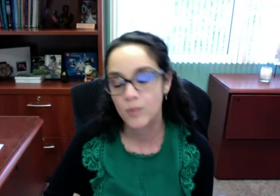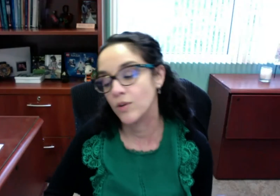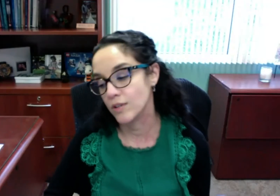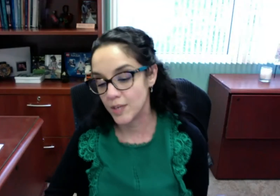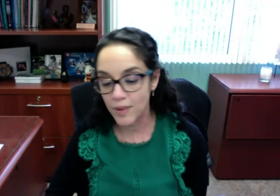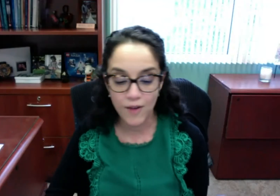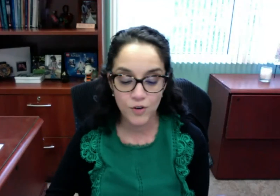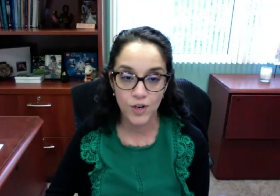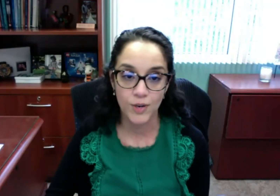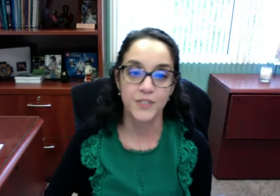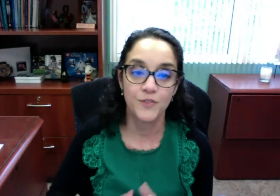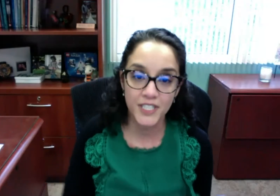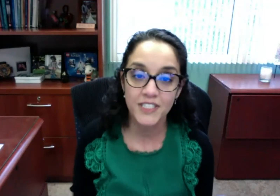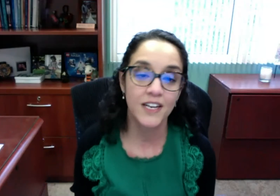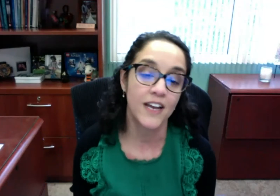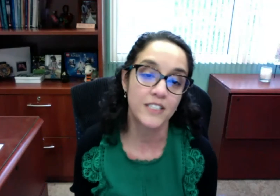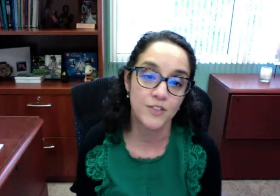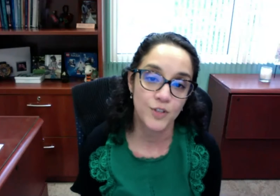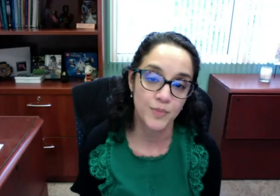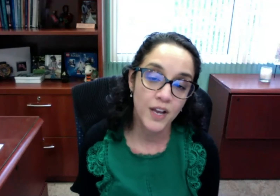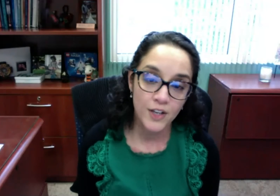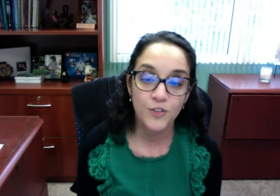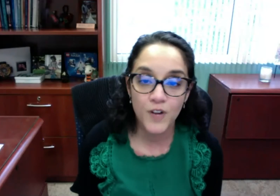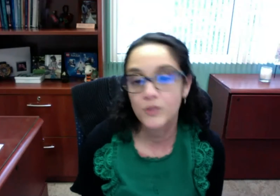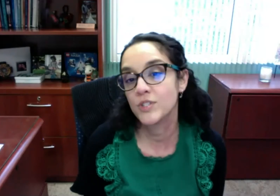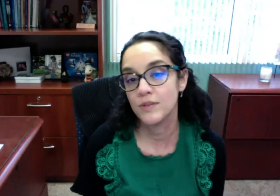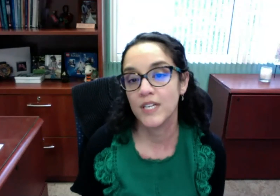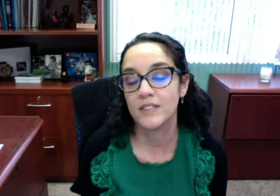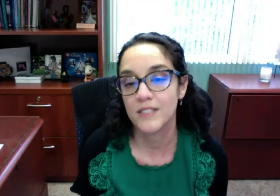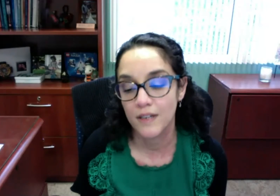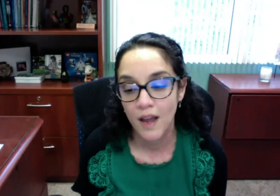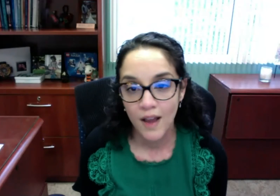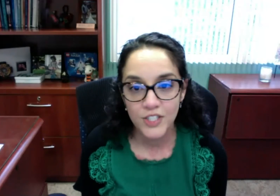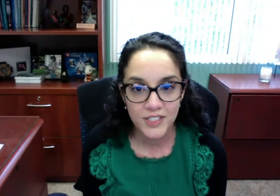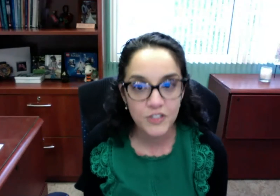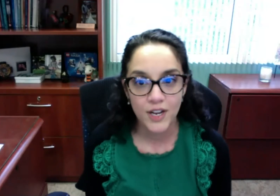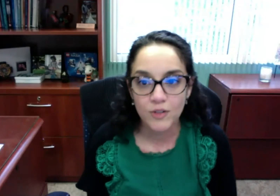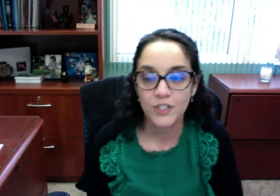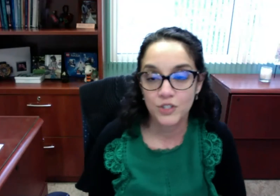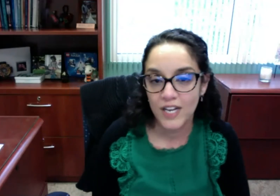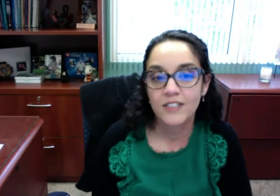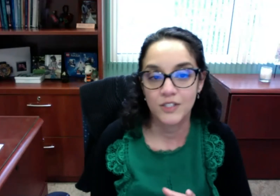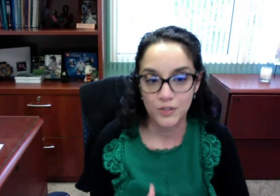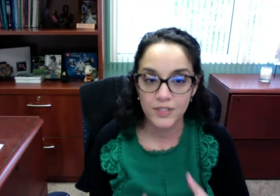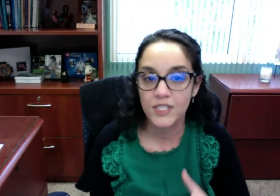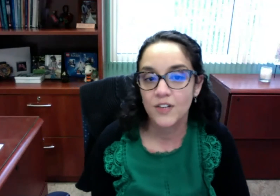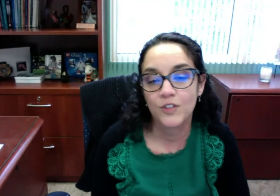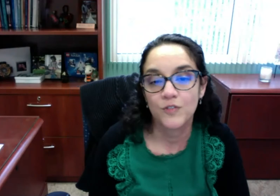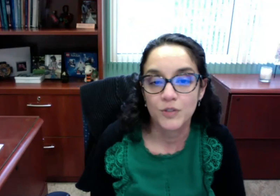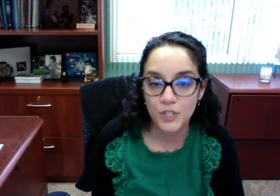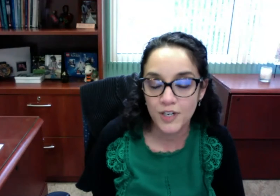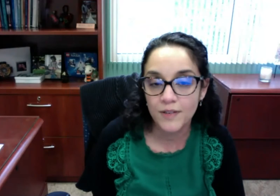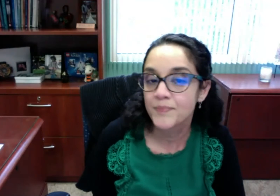Balancing multiple learning platforms and feeling disconnected from your fellow students, and just in general, the stress and uncertainty